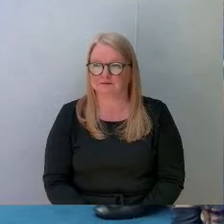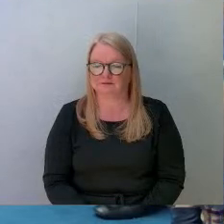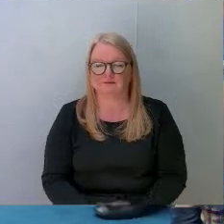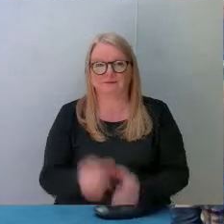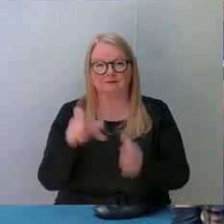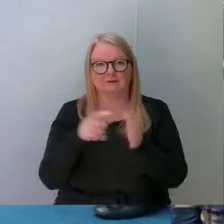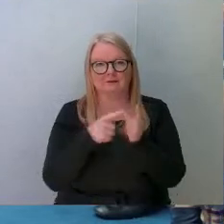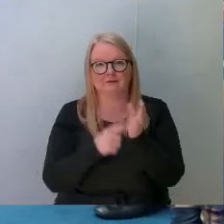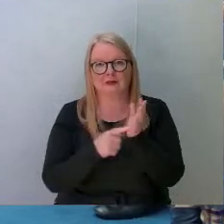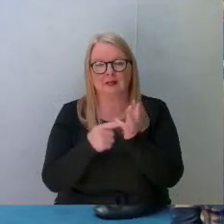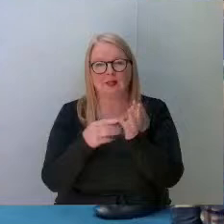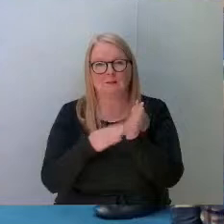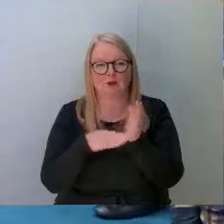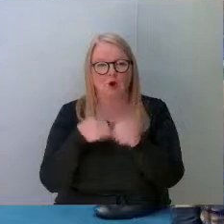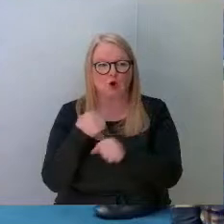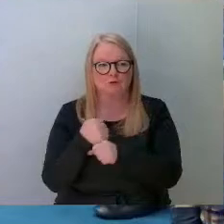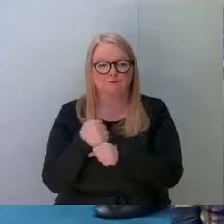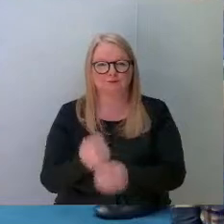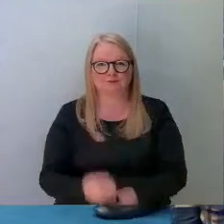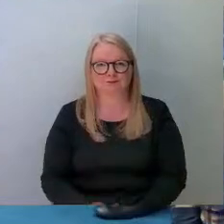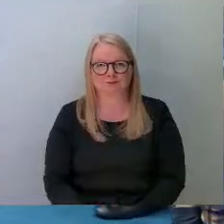Callum Gar.